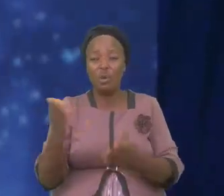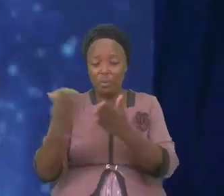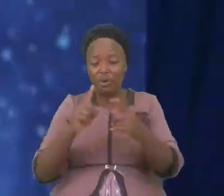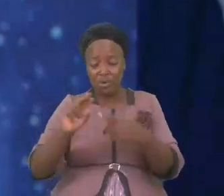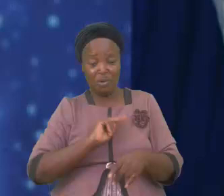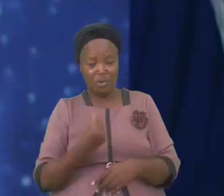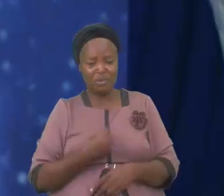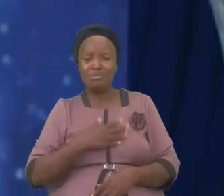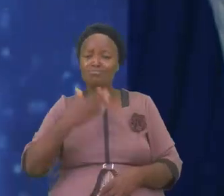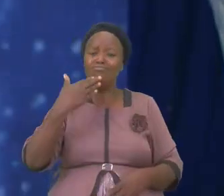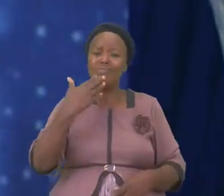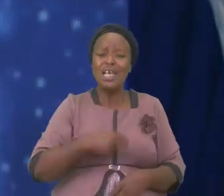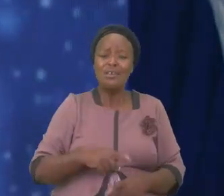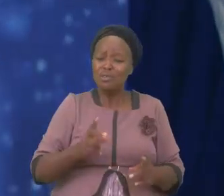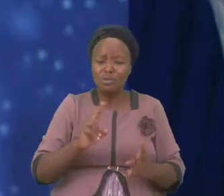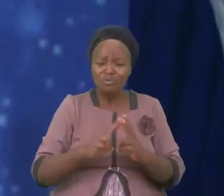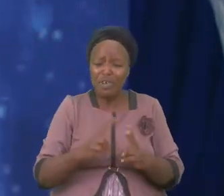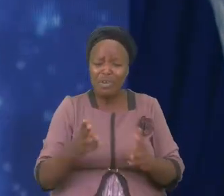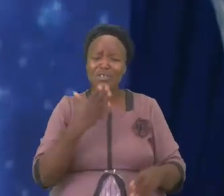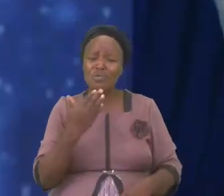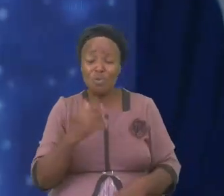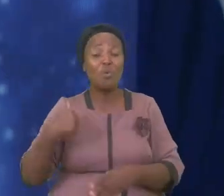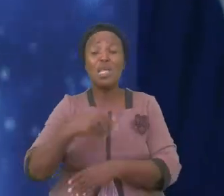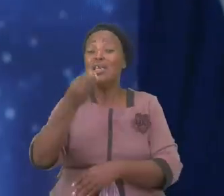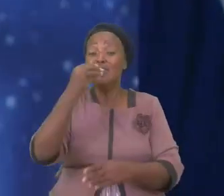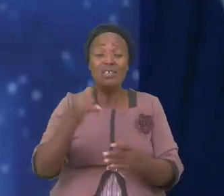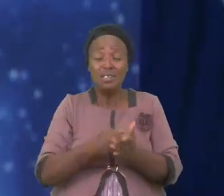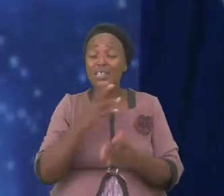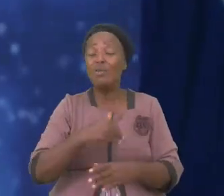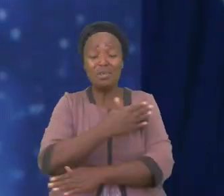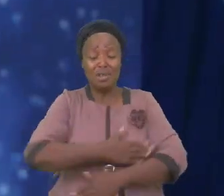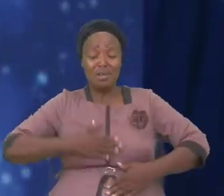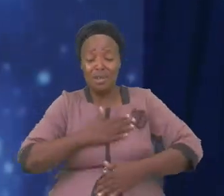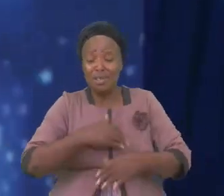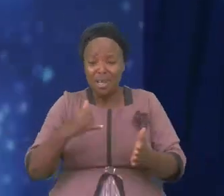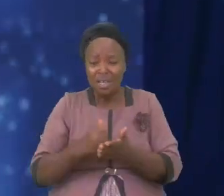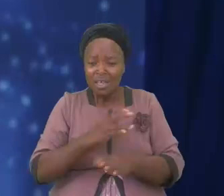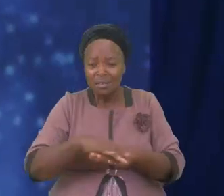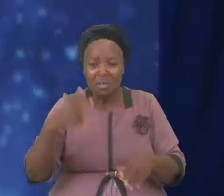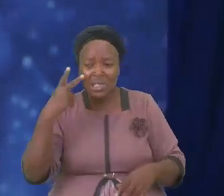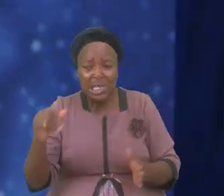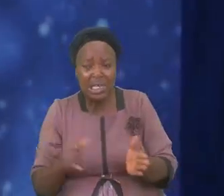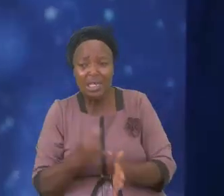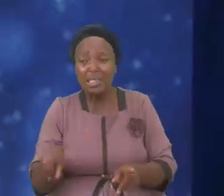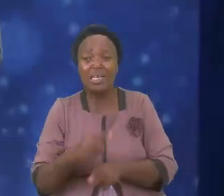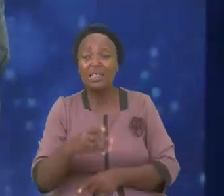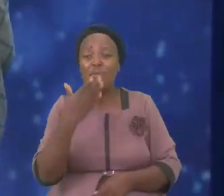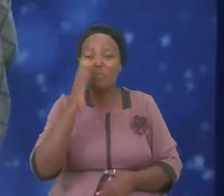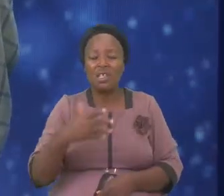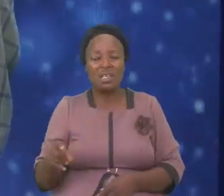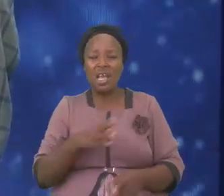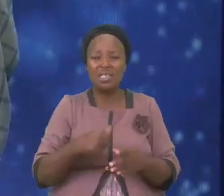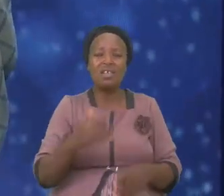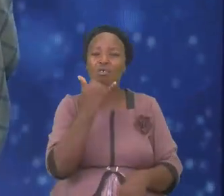it defilement. They called it dainties. They said the dainties of the king of Babylon, the